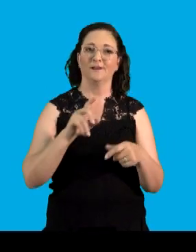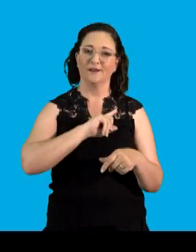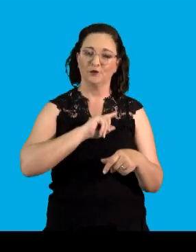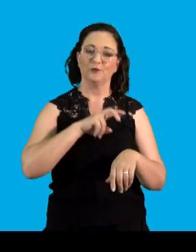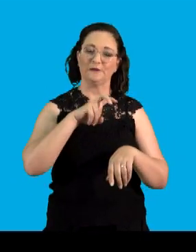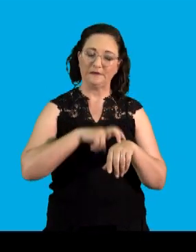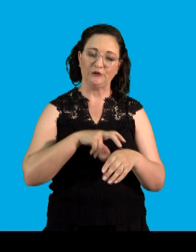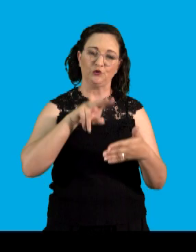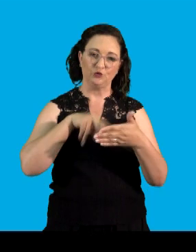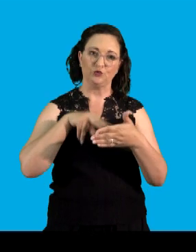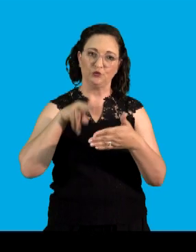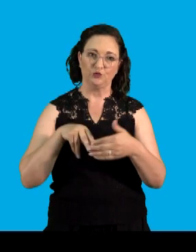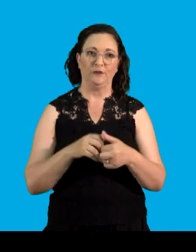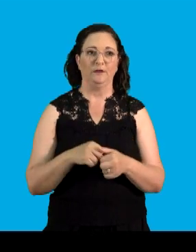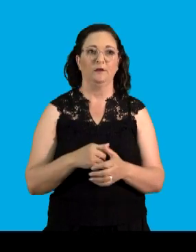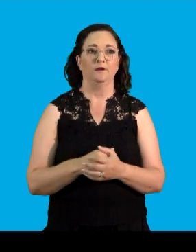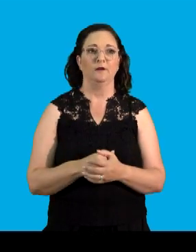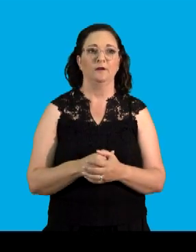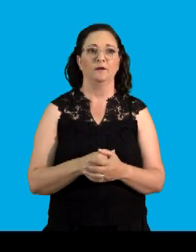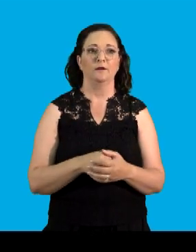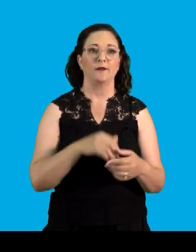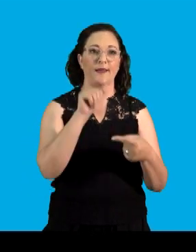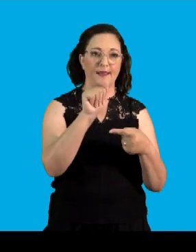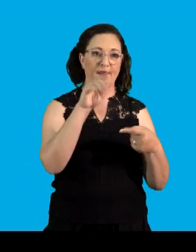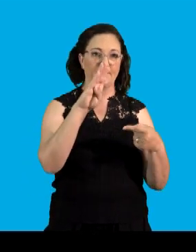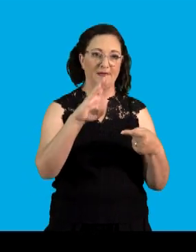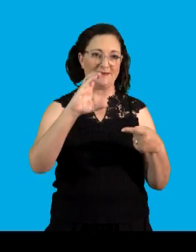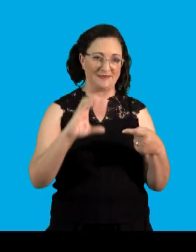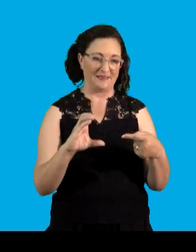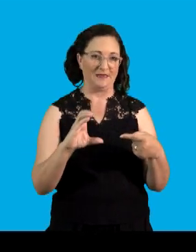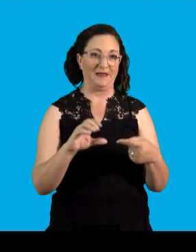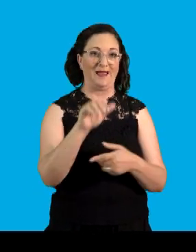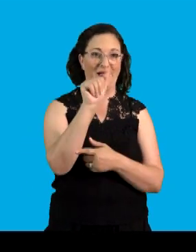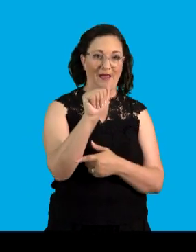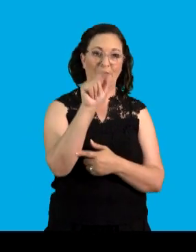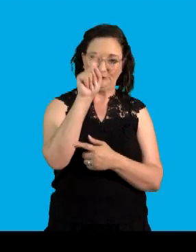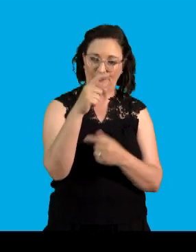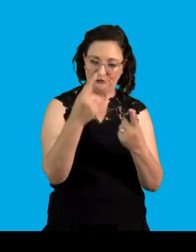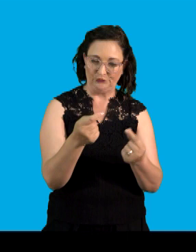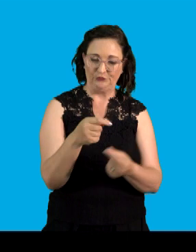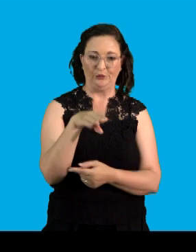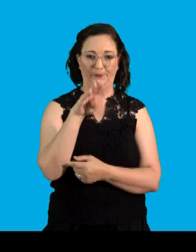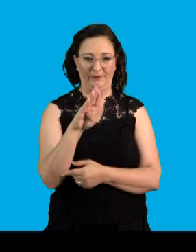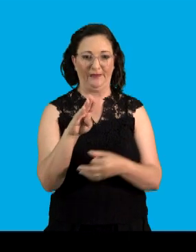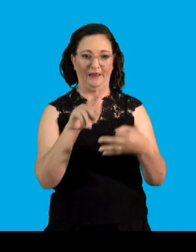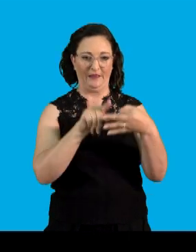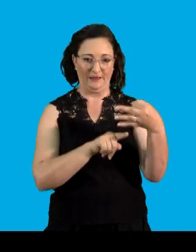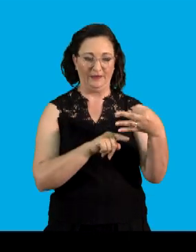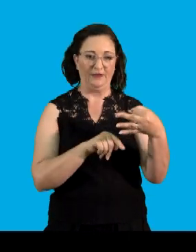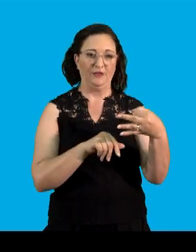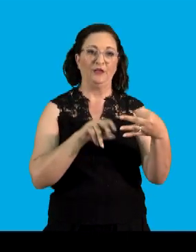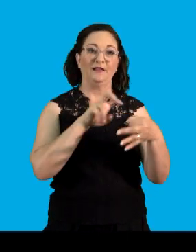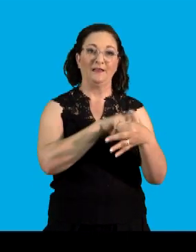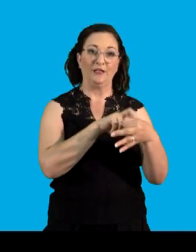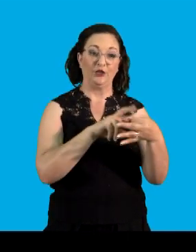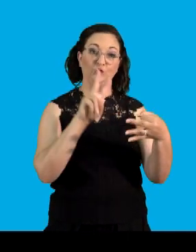will tell you the structure to say it consists of section A, B, and C. A is compulsory. B has got 3 questions. You are required